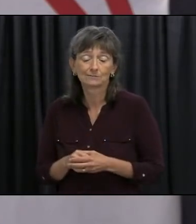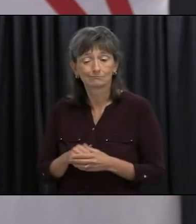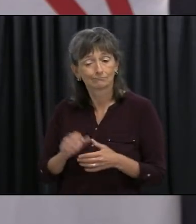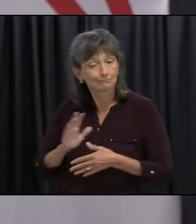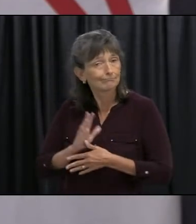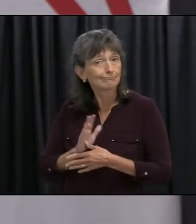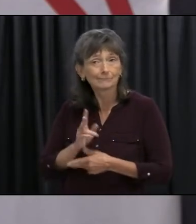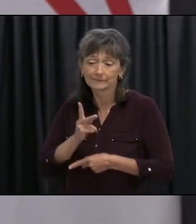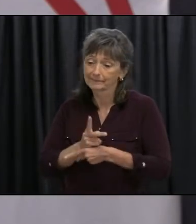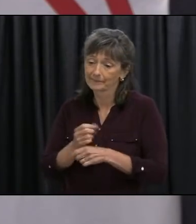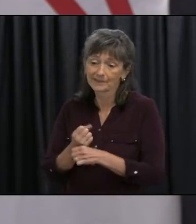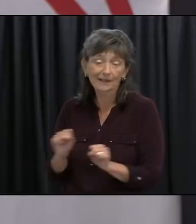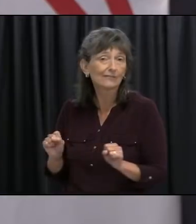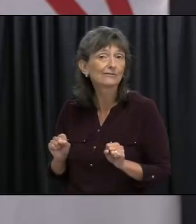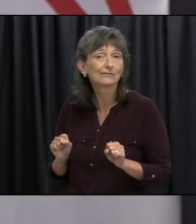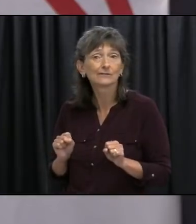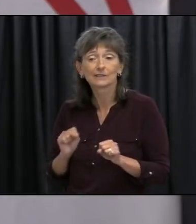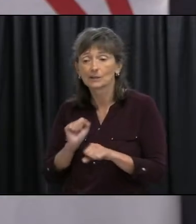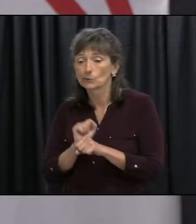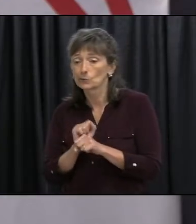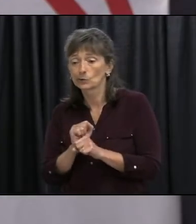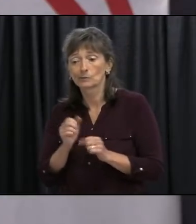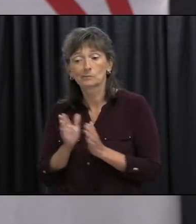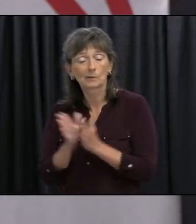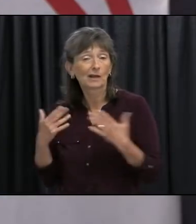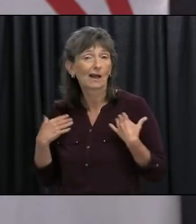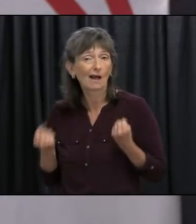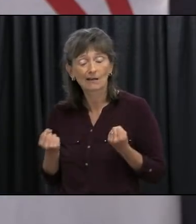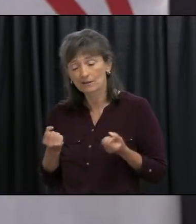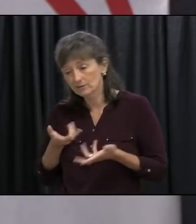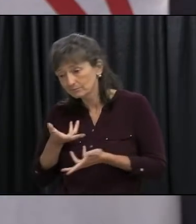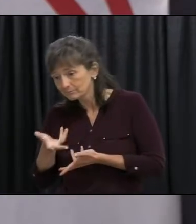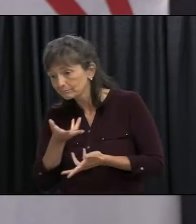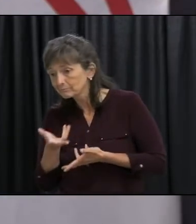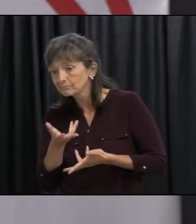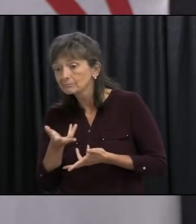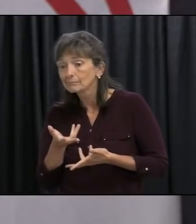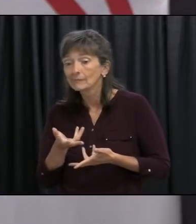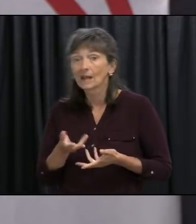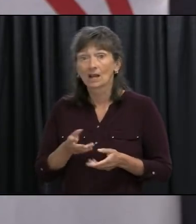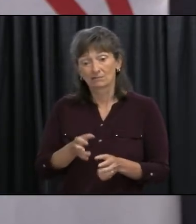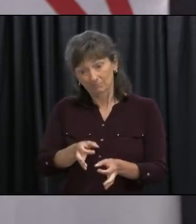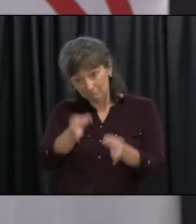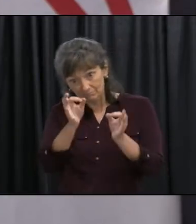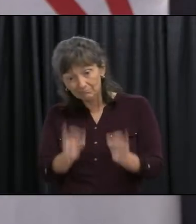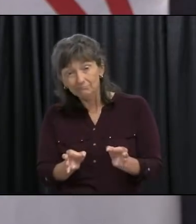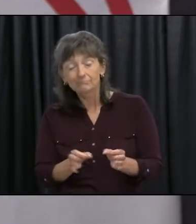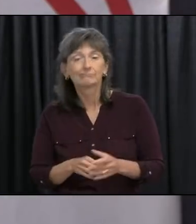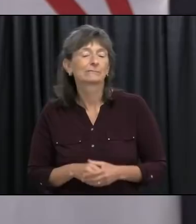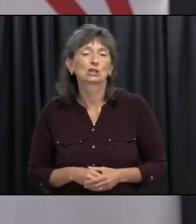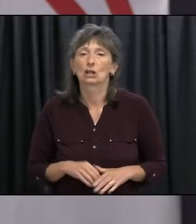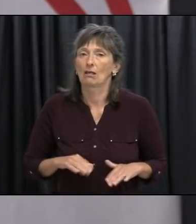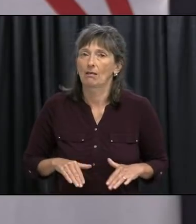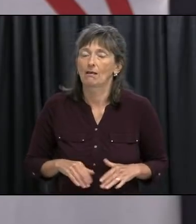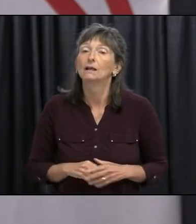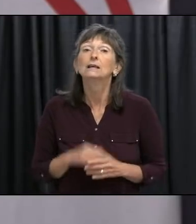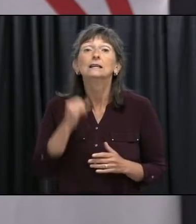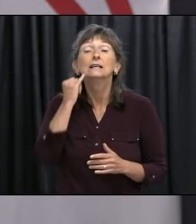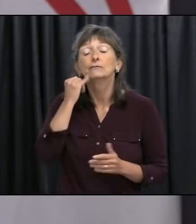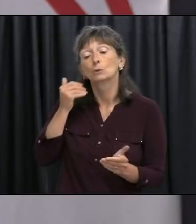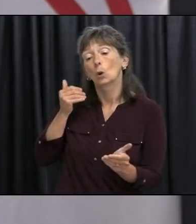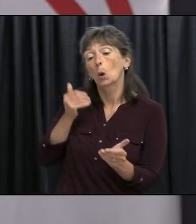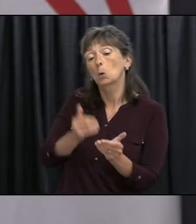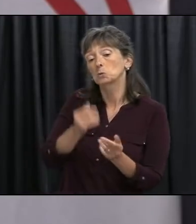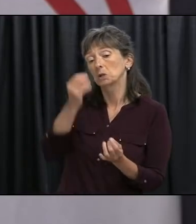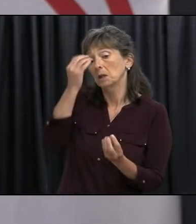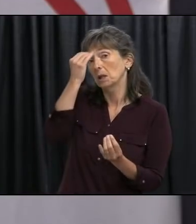safe, making sure that we'll continue to work with our public health officials. No decision would have been made, and if indeed we get to a decision point, that